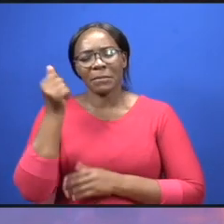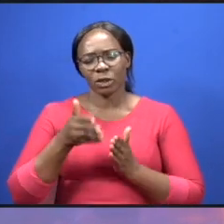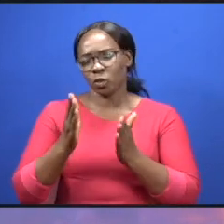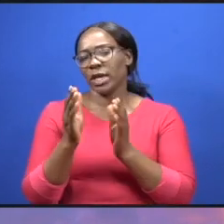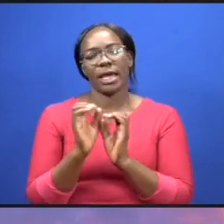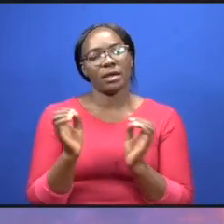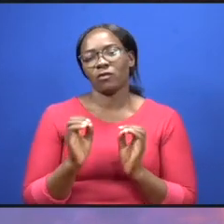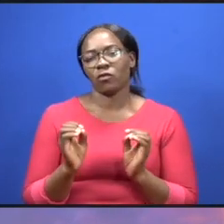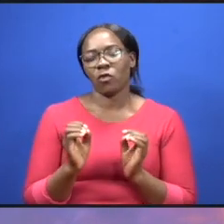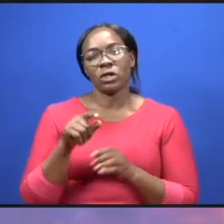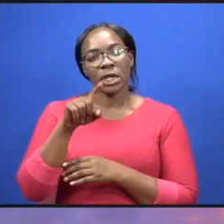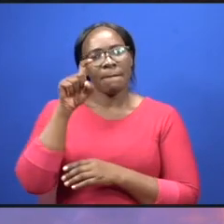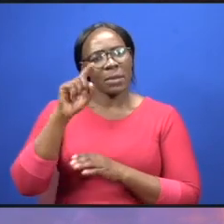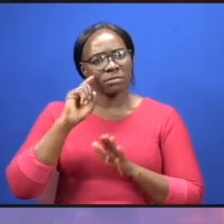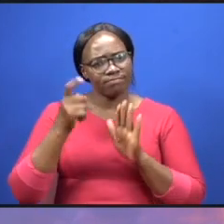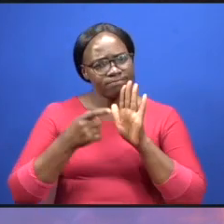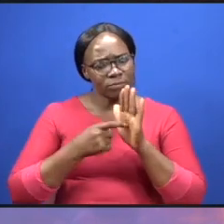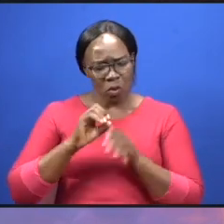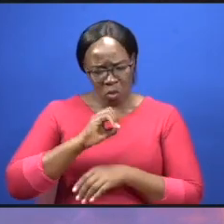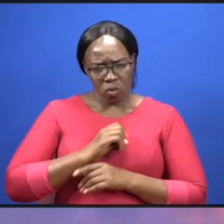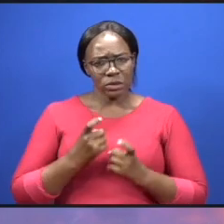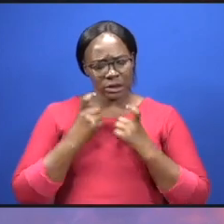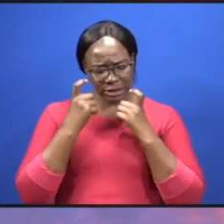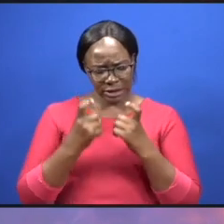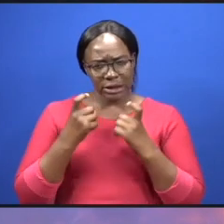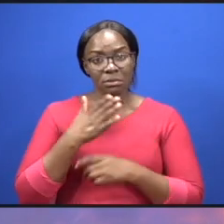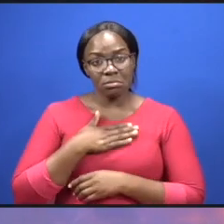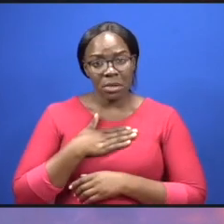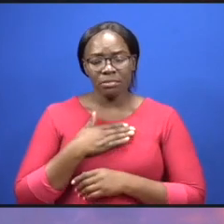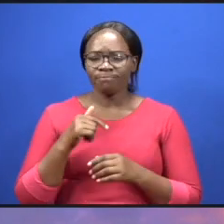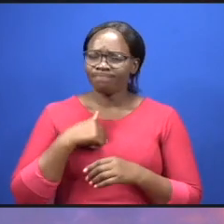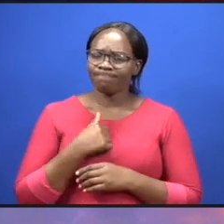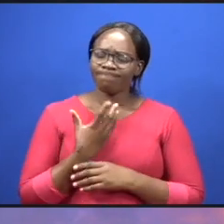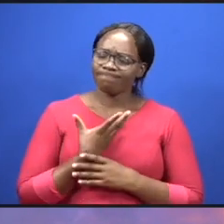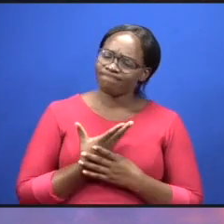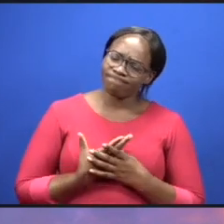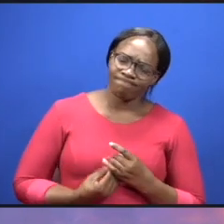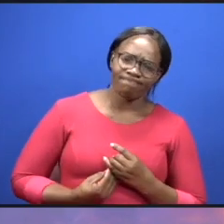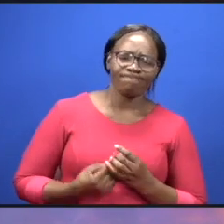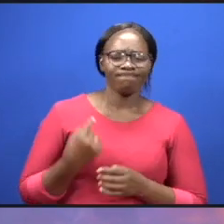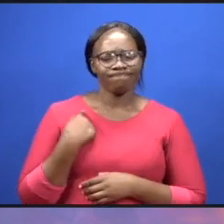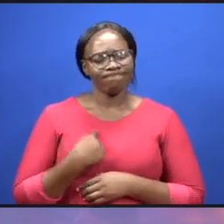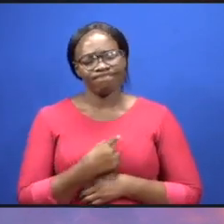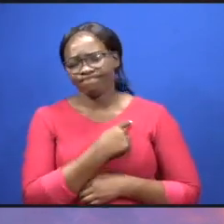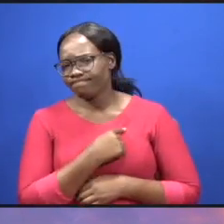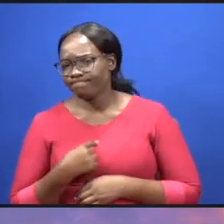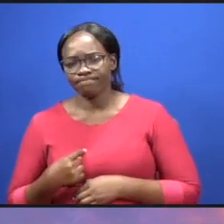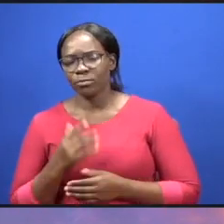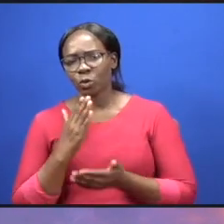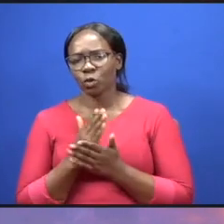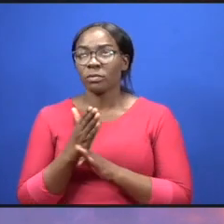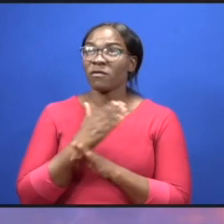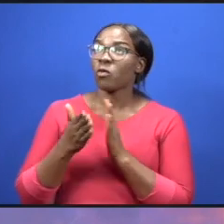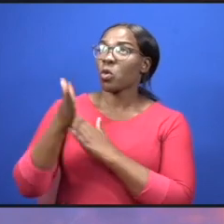response than to acknowledge our own sin, our own brokenness, our own frailty in light of